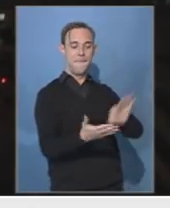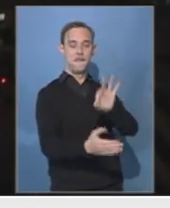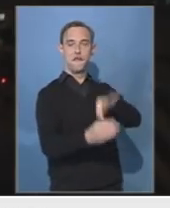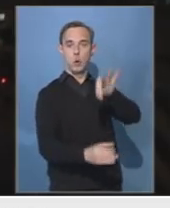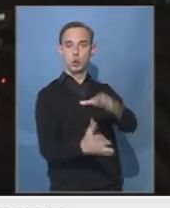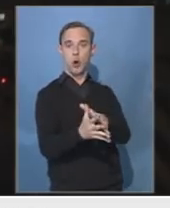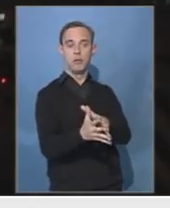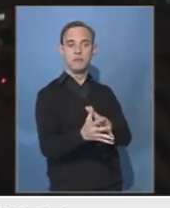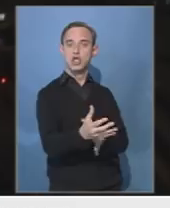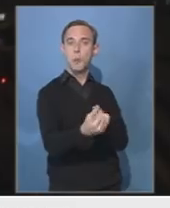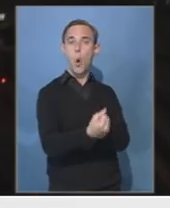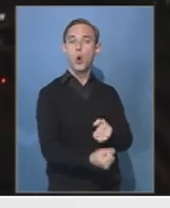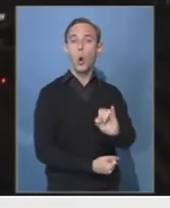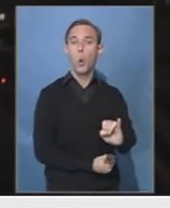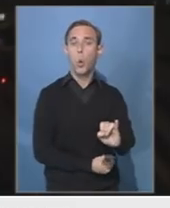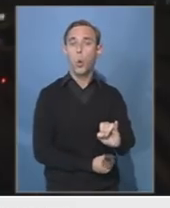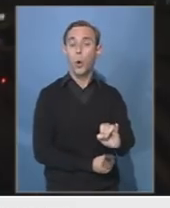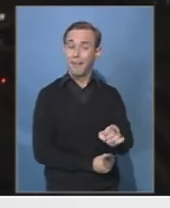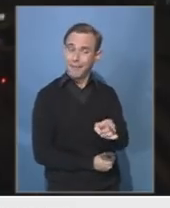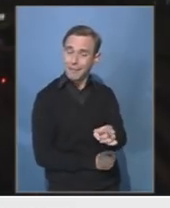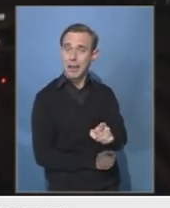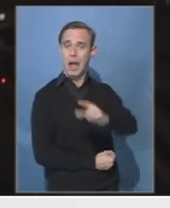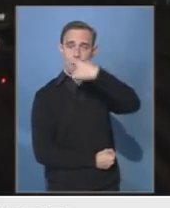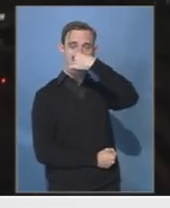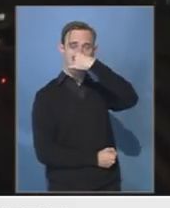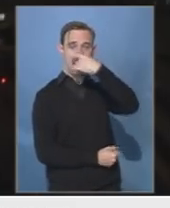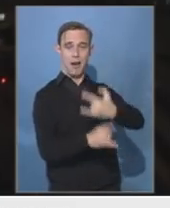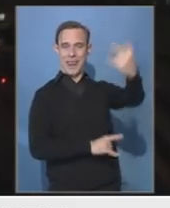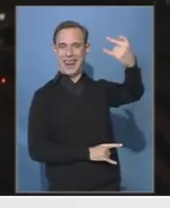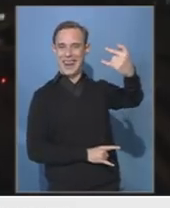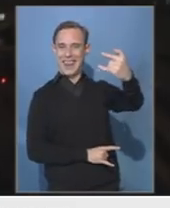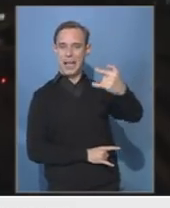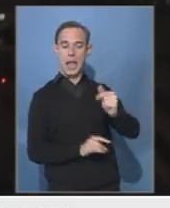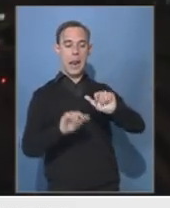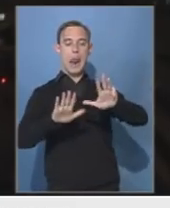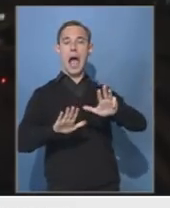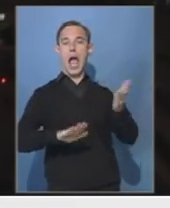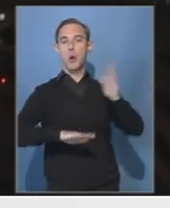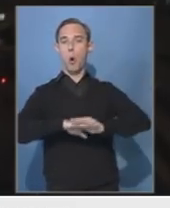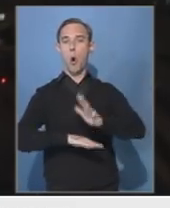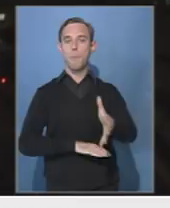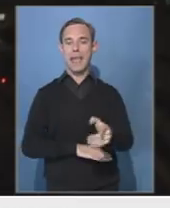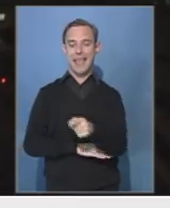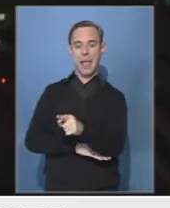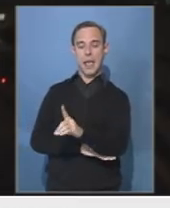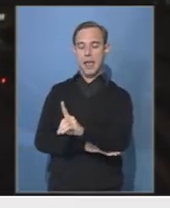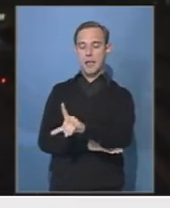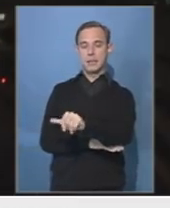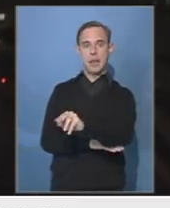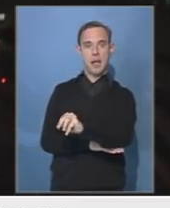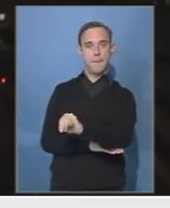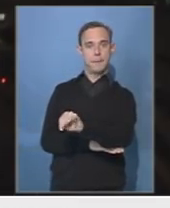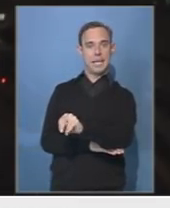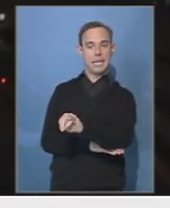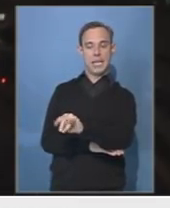if Nkosazana Dlamini Zuma got 90 more votes, she would have won. And the rest of the top 6 was always something that the Zuma camp was happy